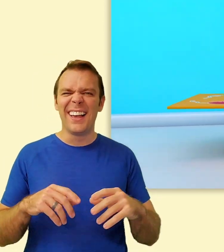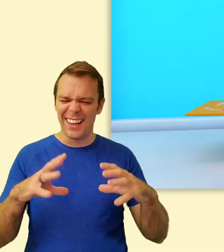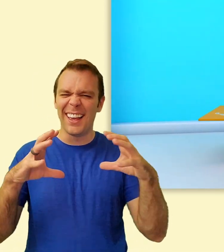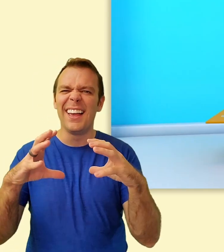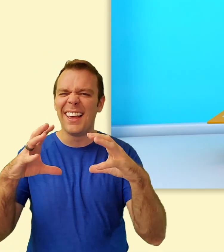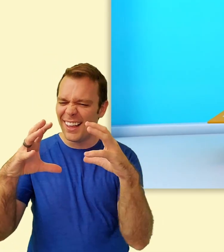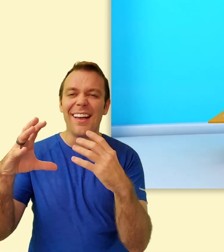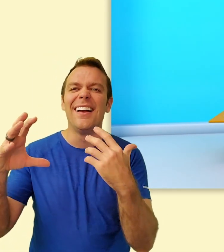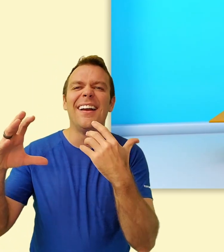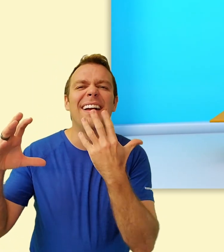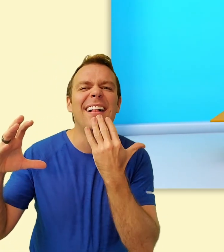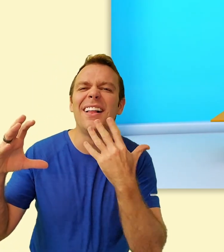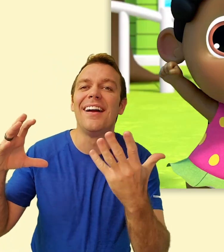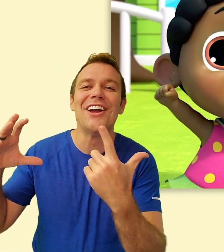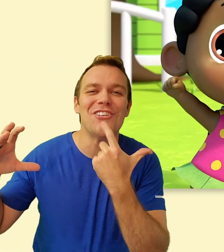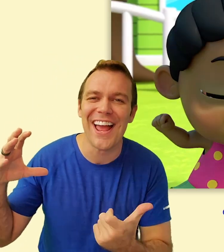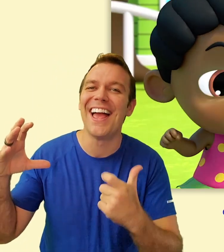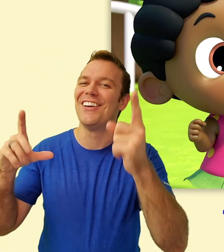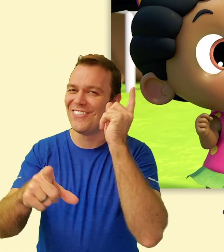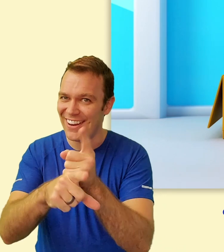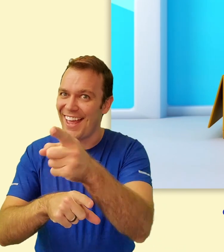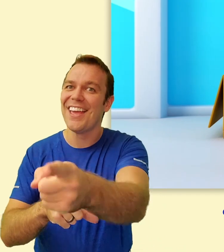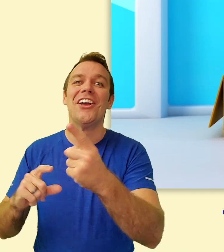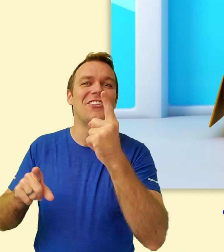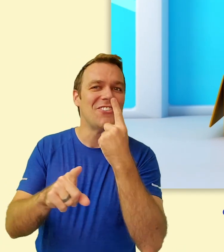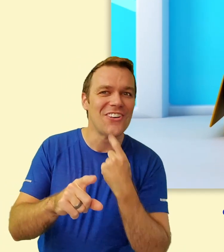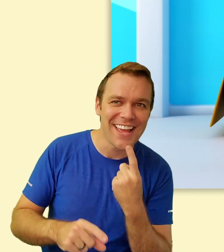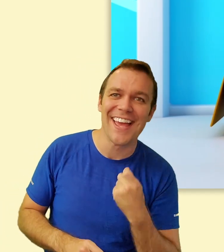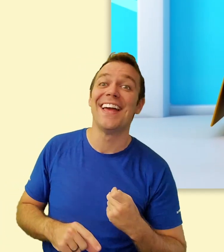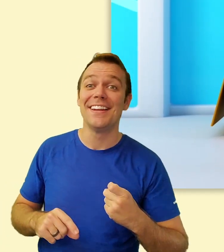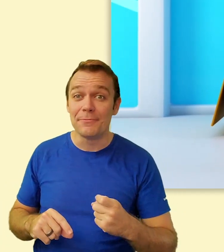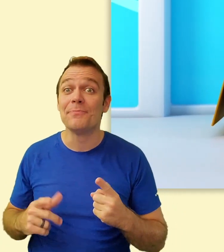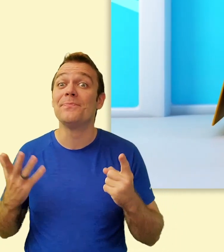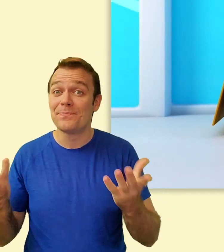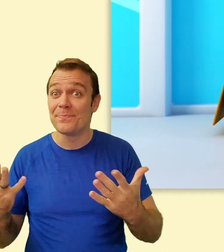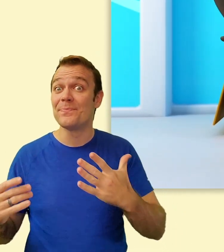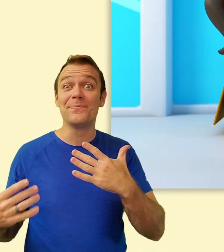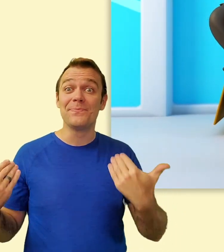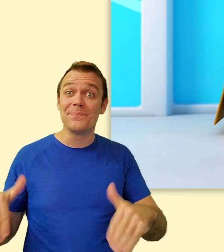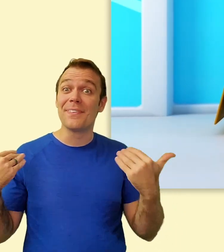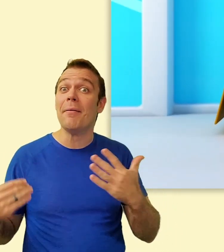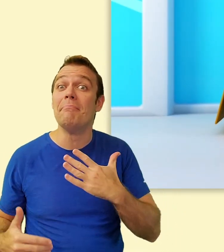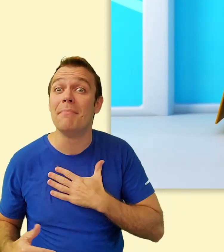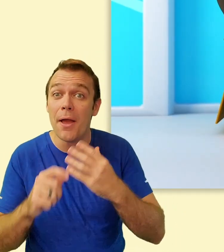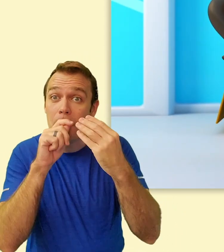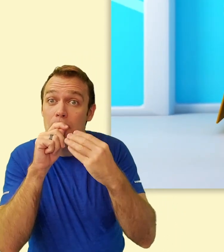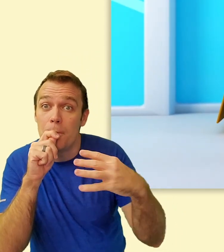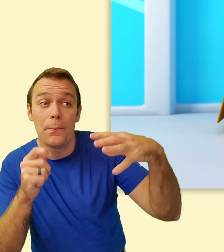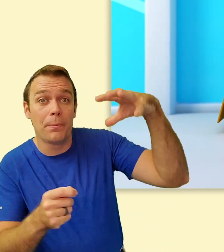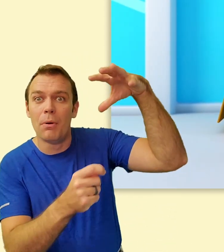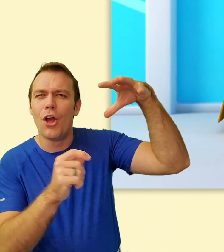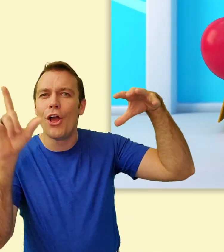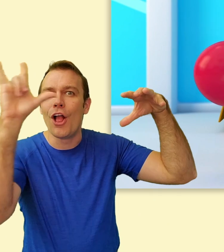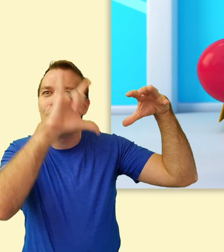What color is this? Red! That's right! It's red! My balloon